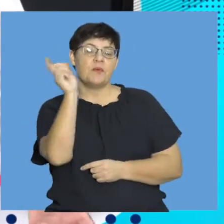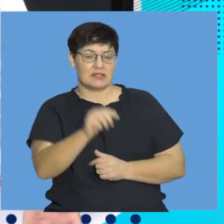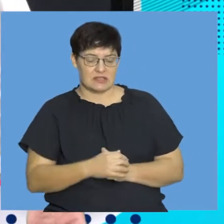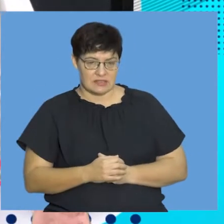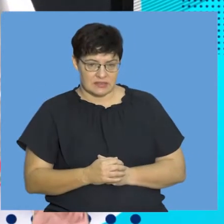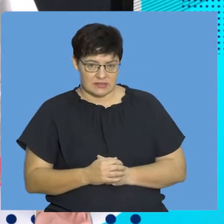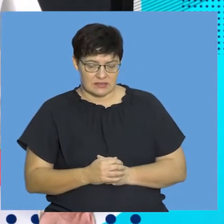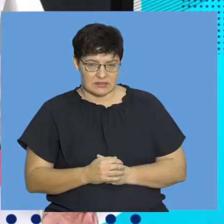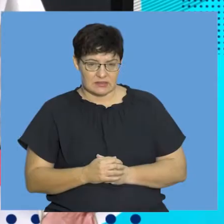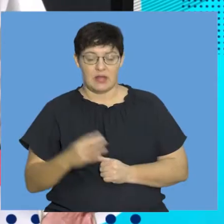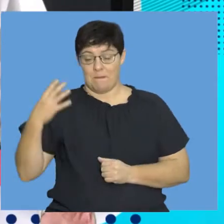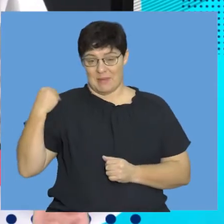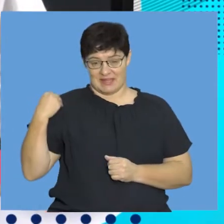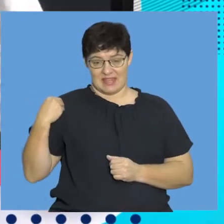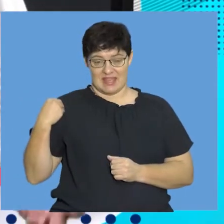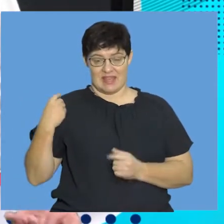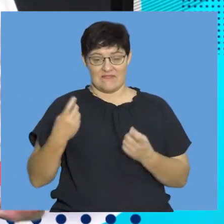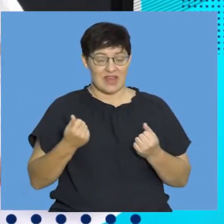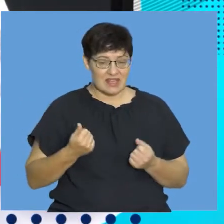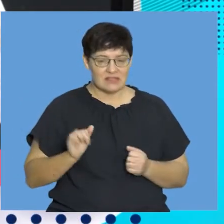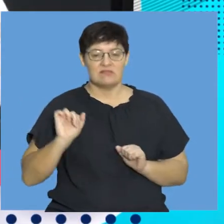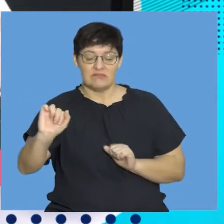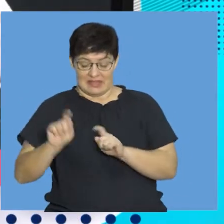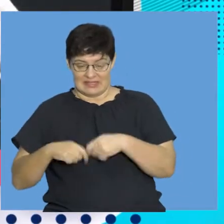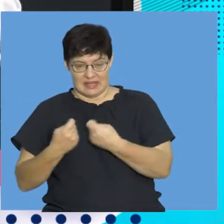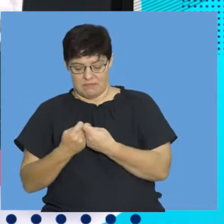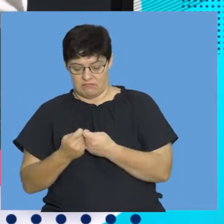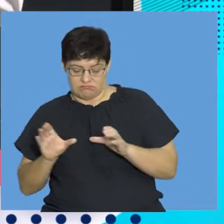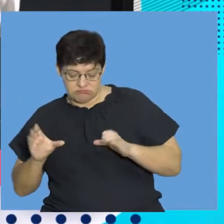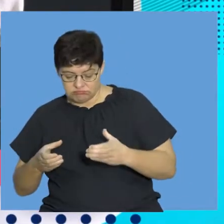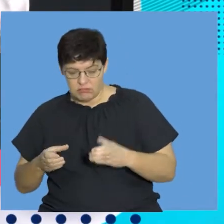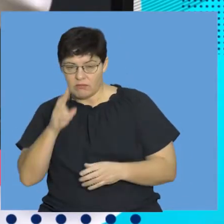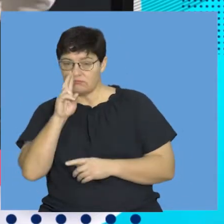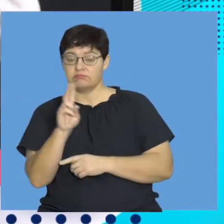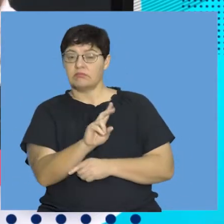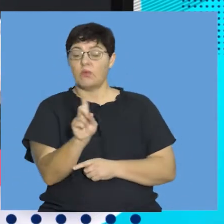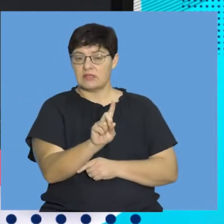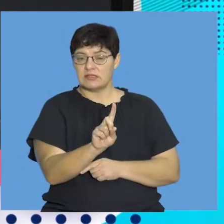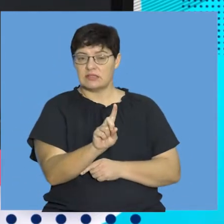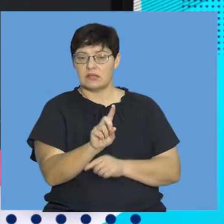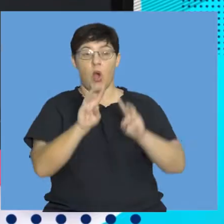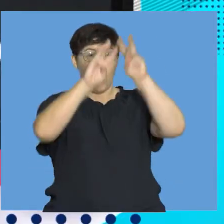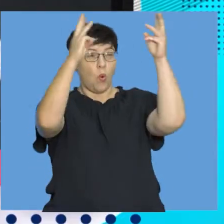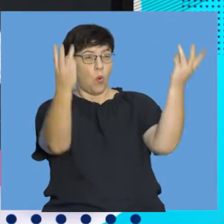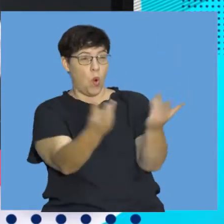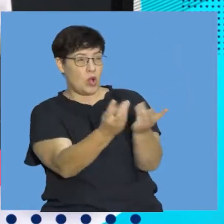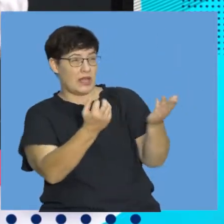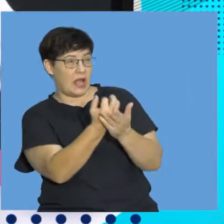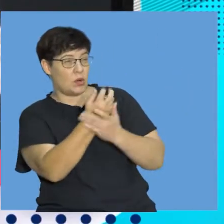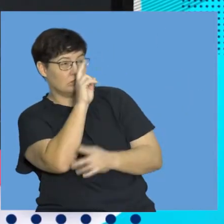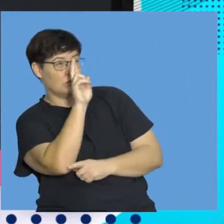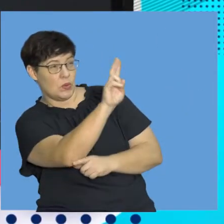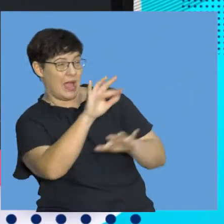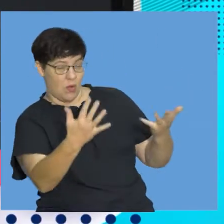the Minister of Finance and his or her team would look at the economy of the world. Can you see the